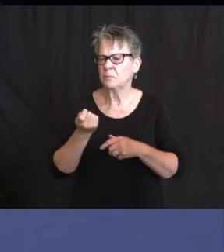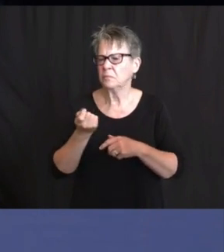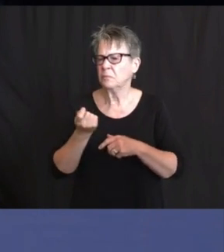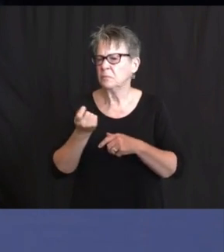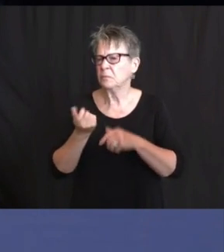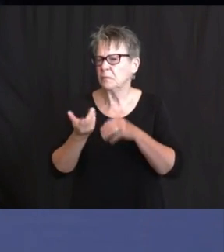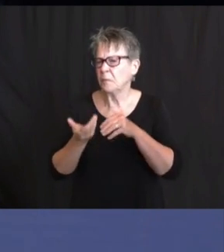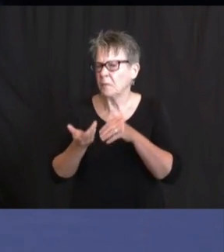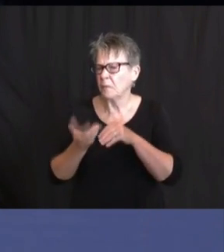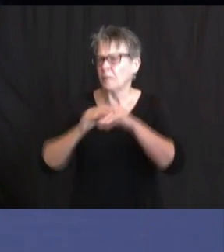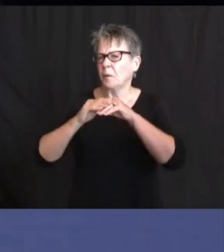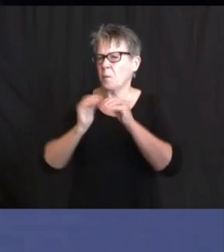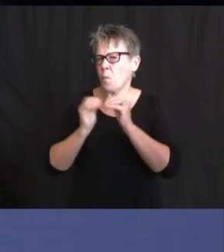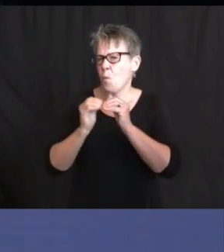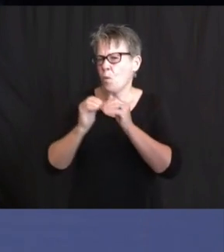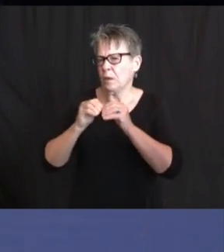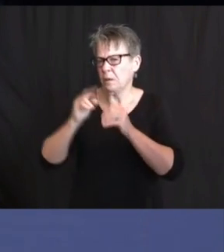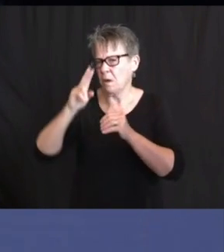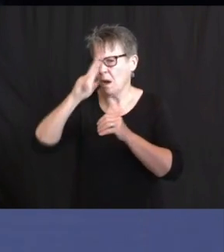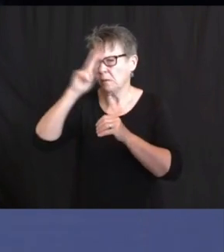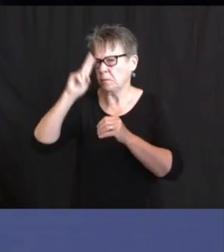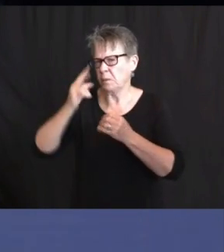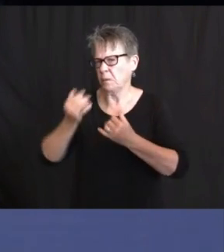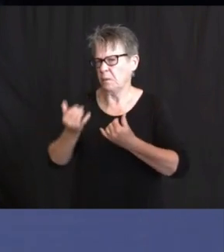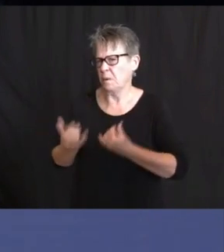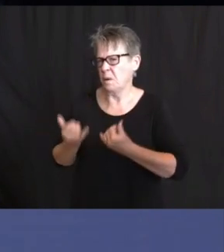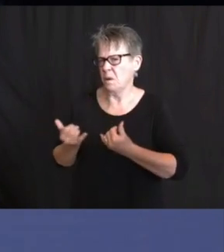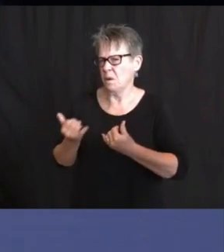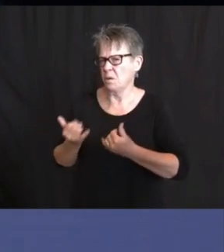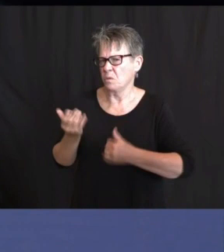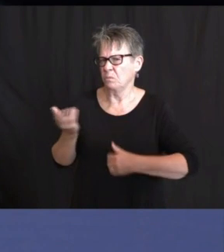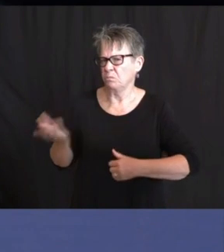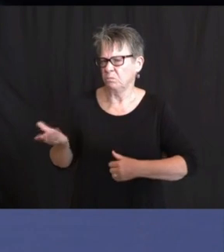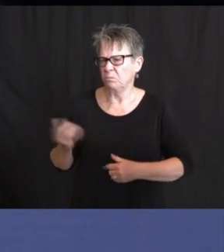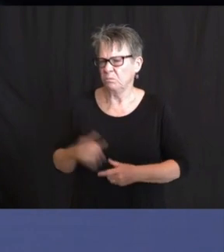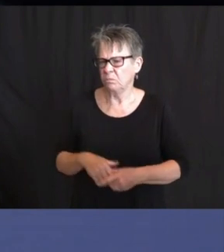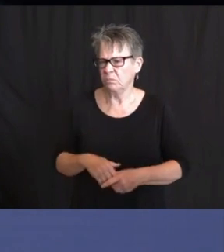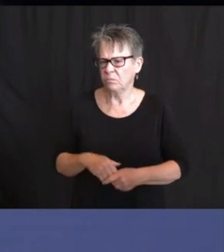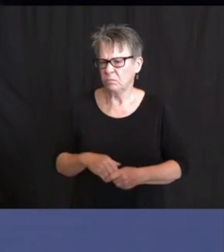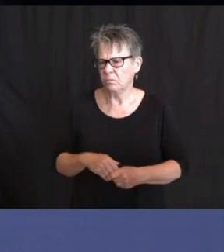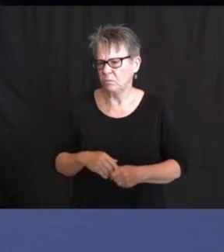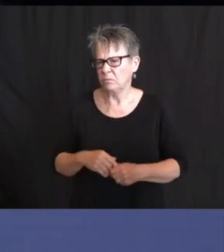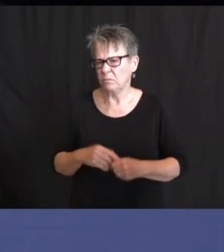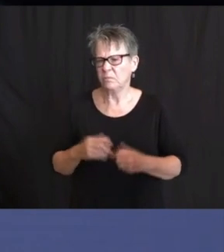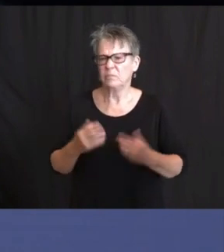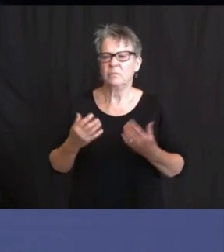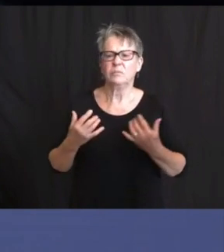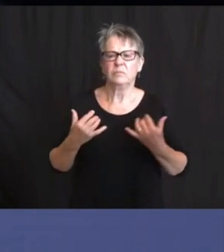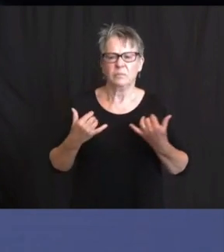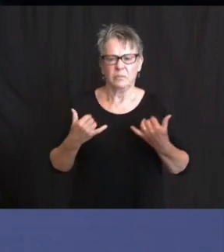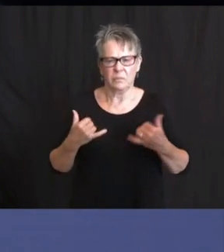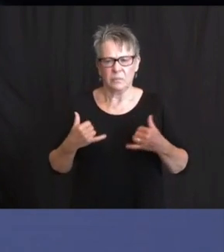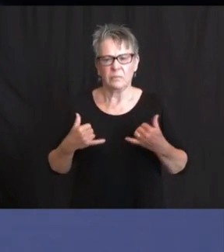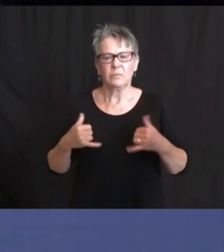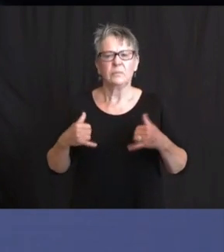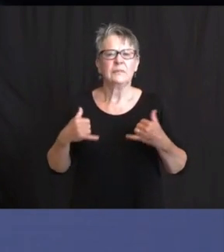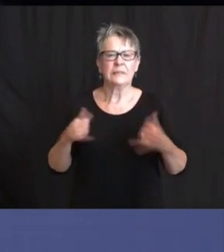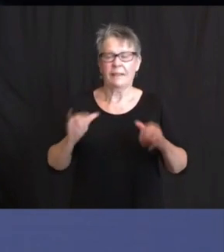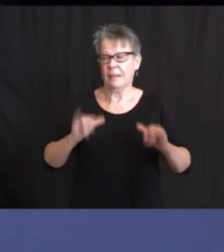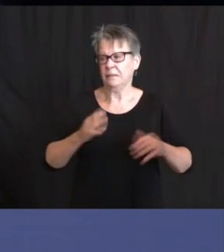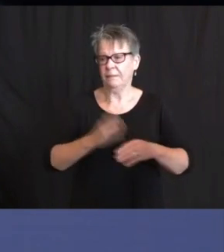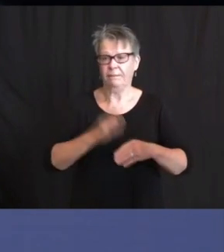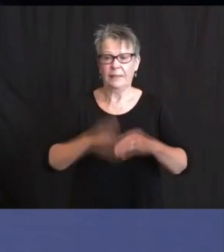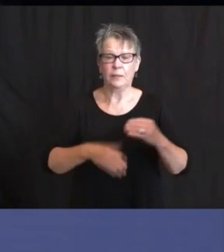and the south is 5.33%. So that concludes my report. Stay connected, stay safe, stay healthy, and get